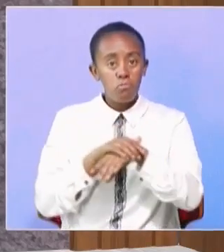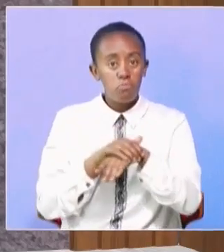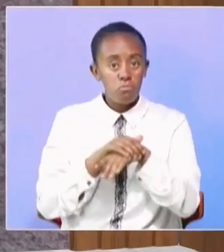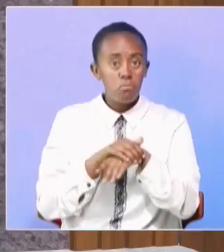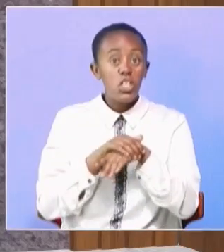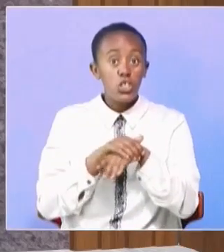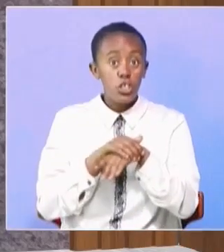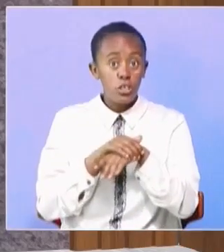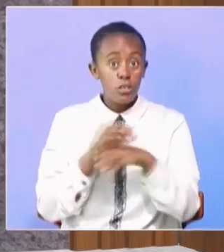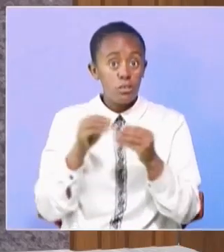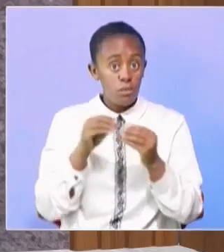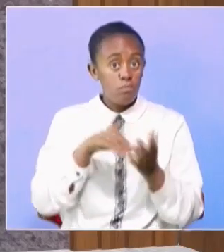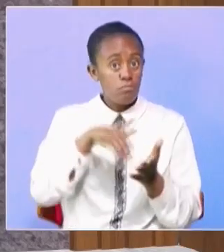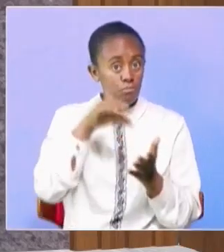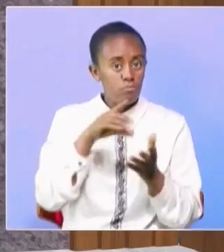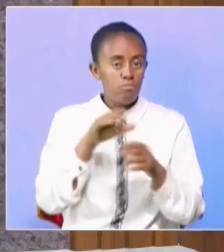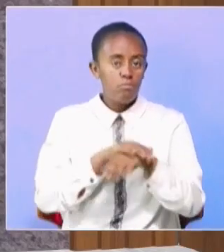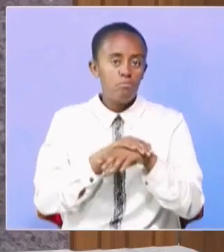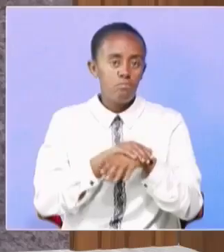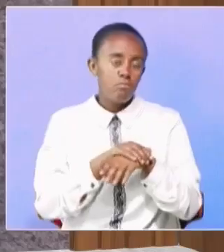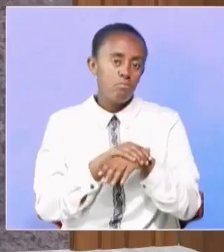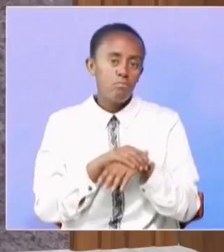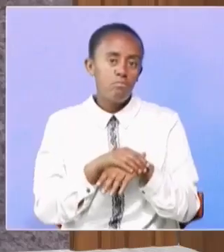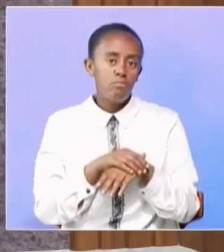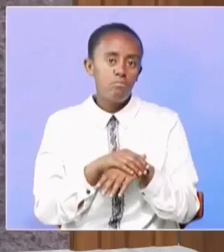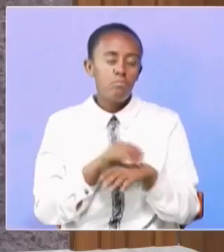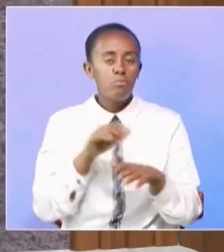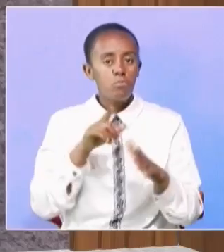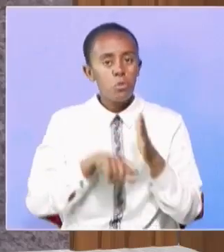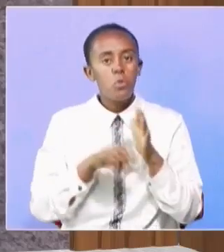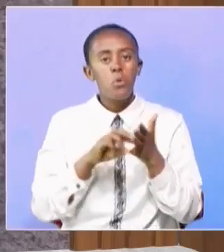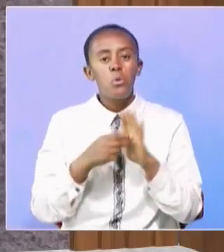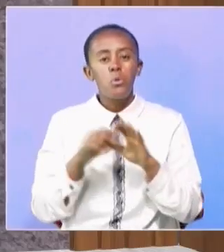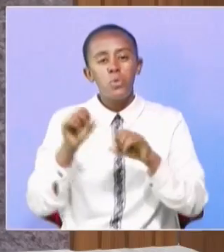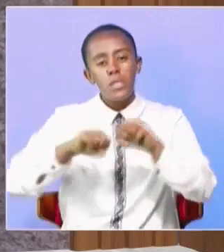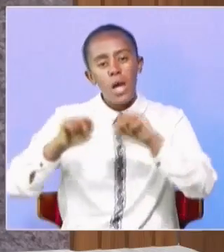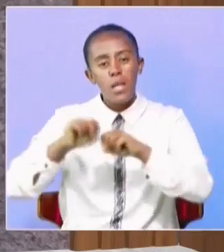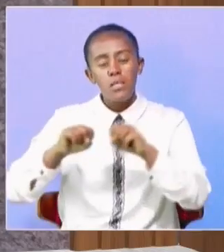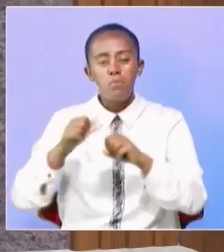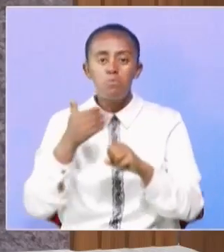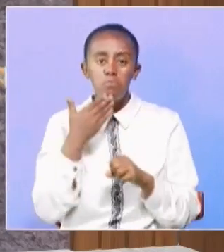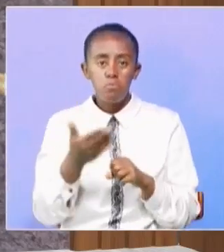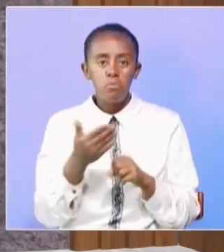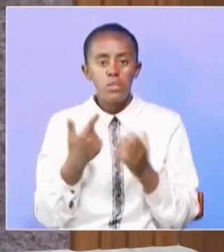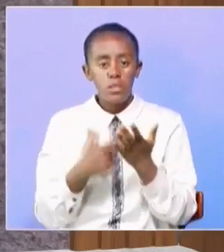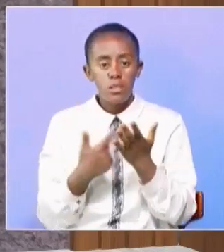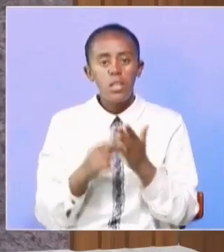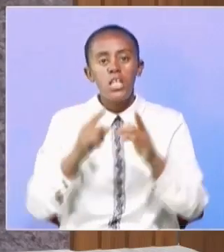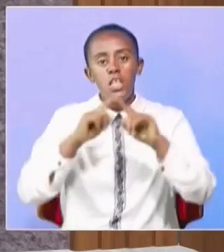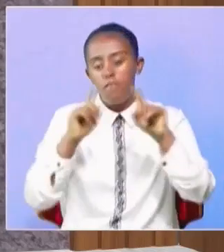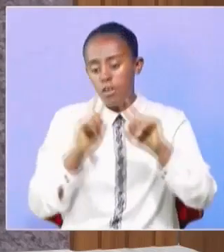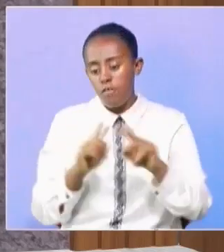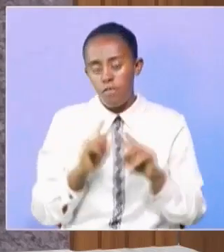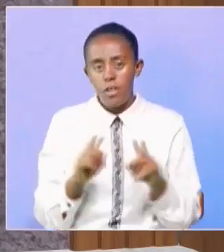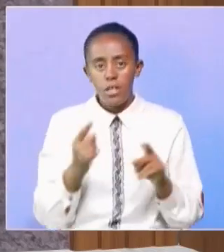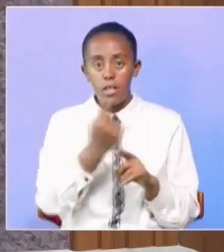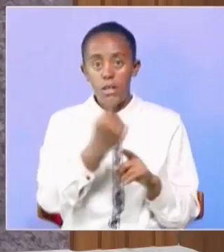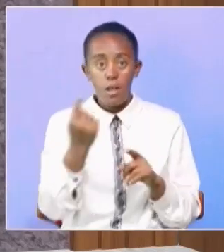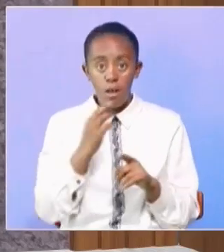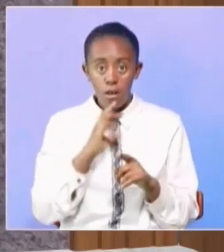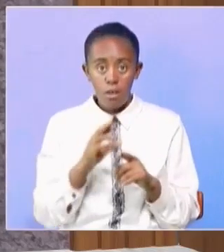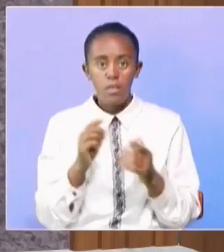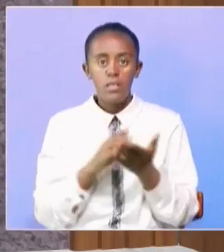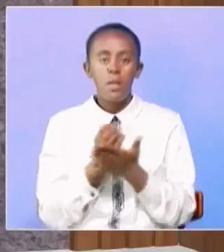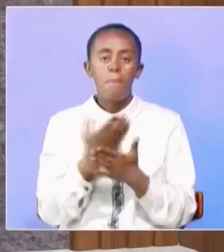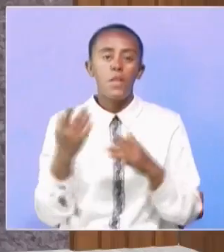or a somewhat good score in science. So if that's the case, then they differ. They are what?